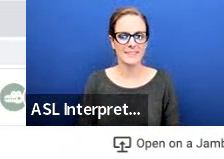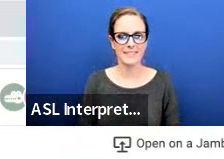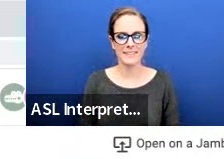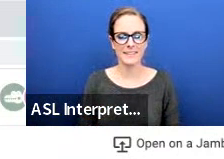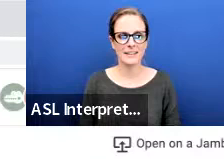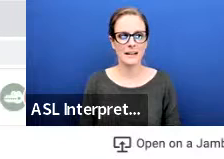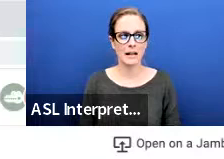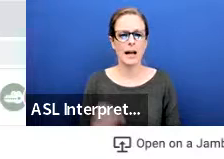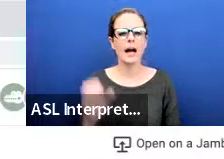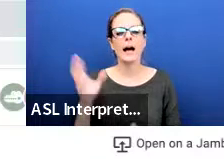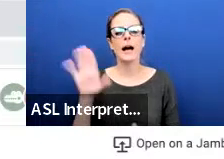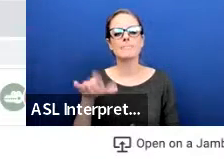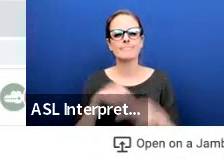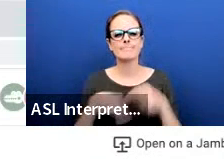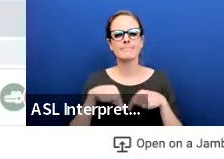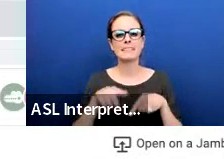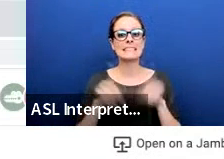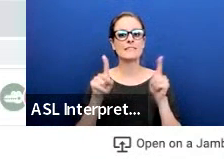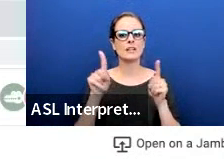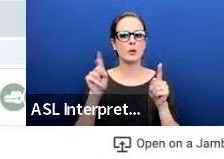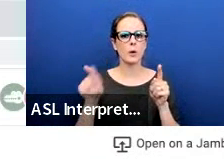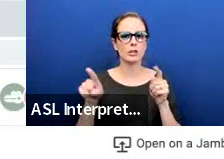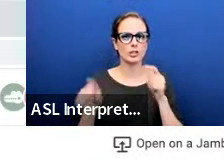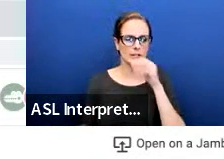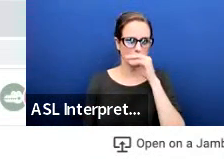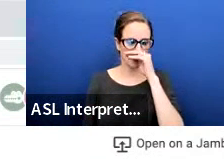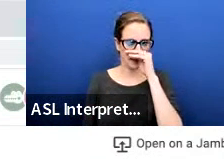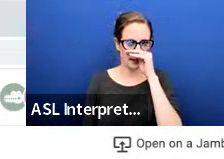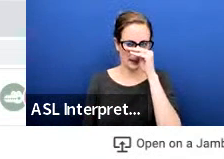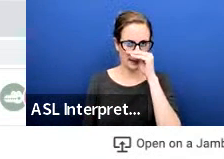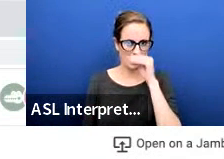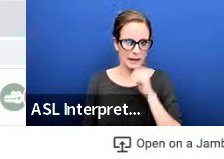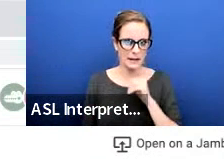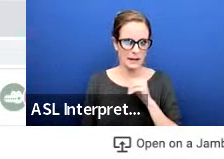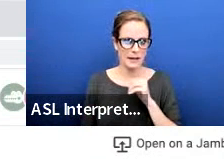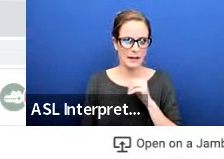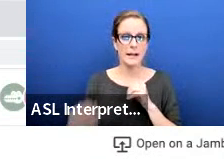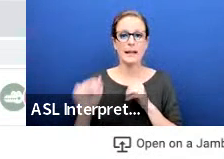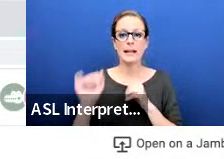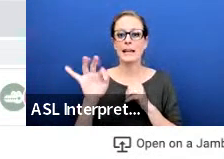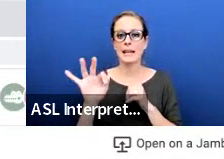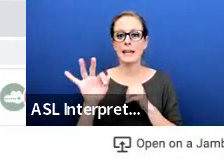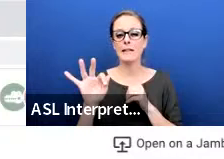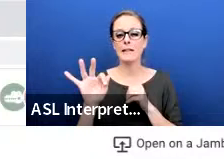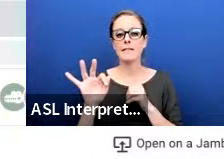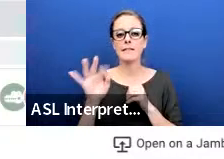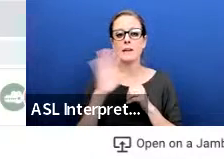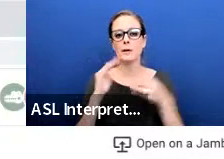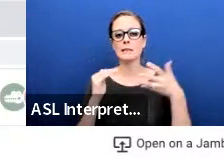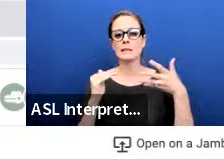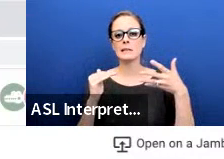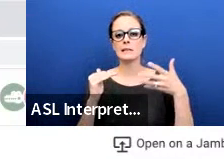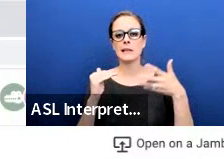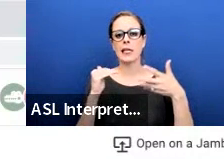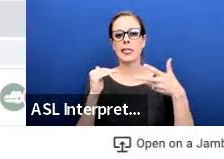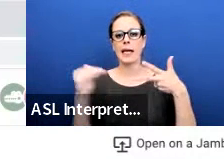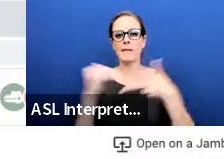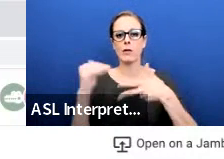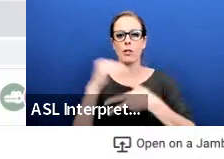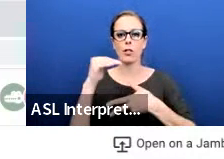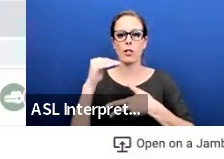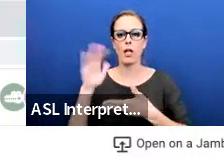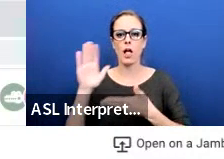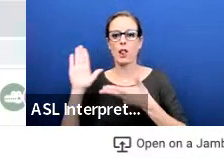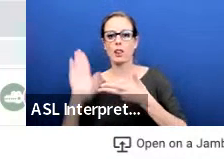guess maybe a different question is, in terms of like we were to look at different levels, would you put it on low, high, or medium priority